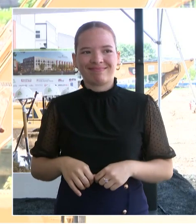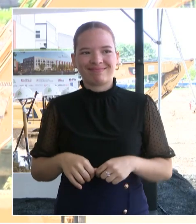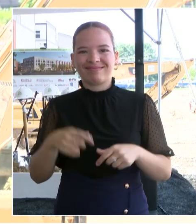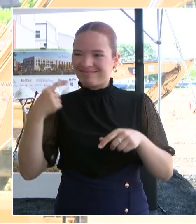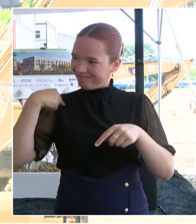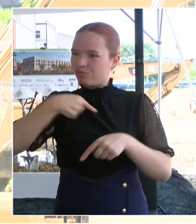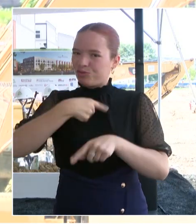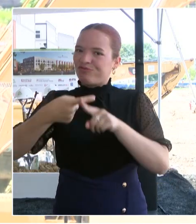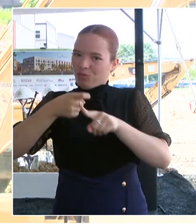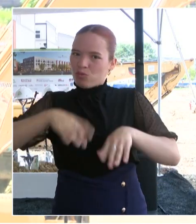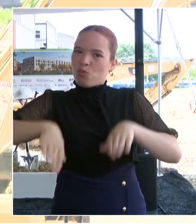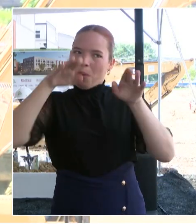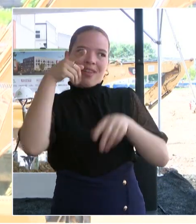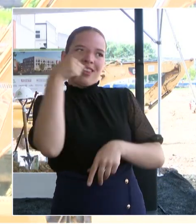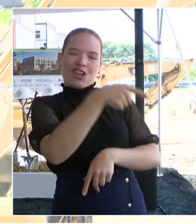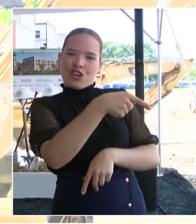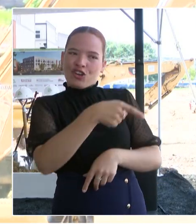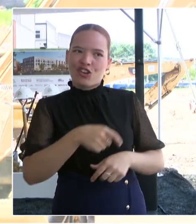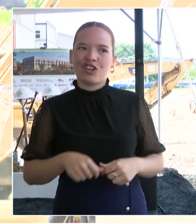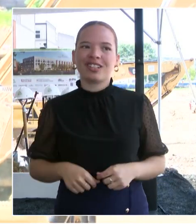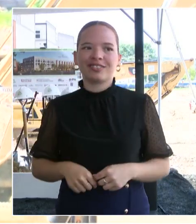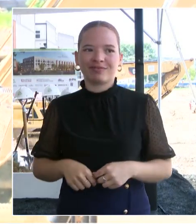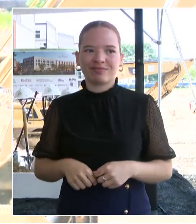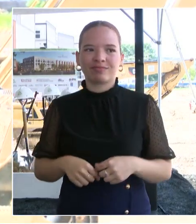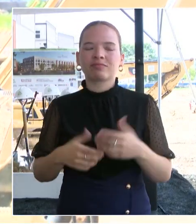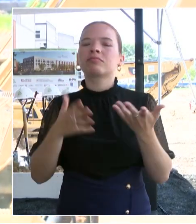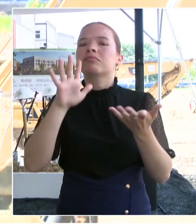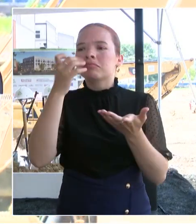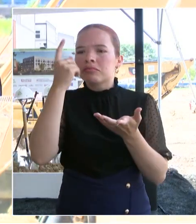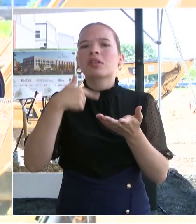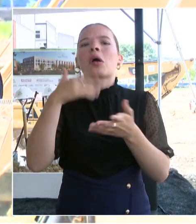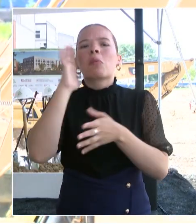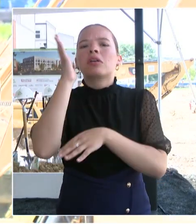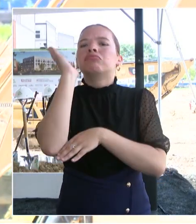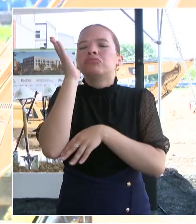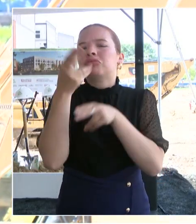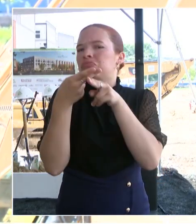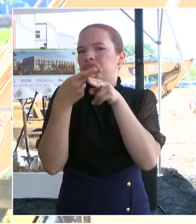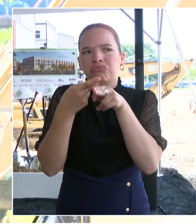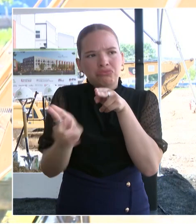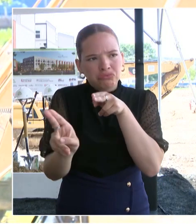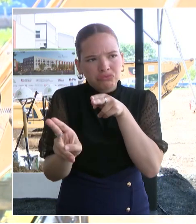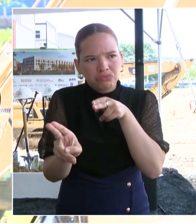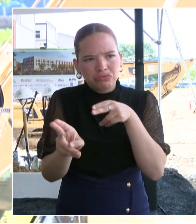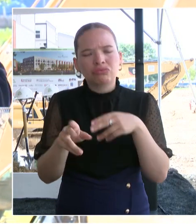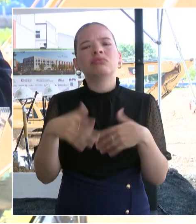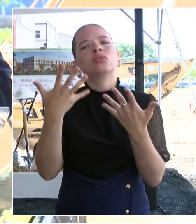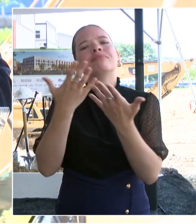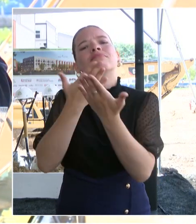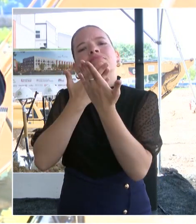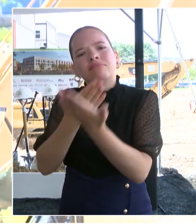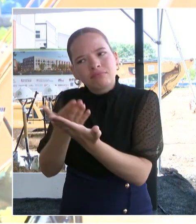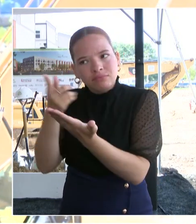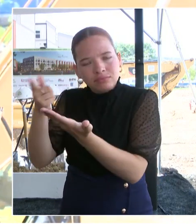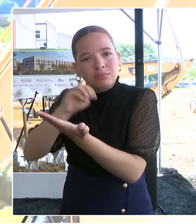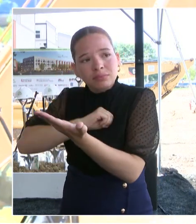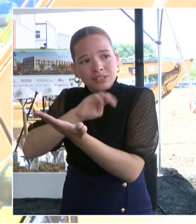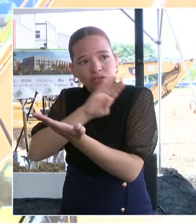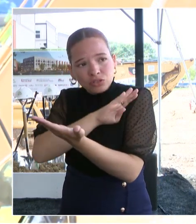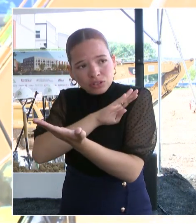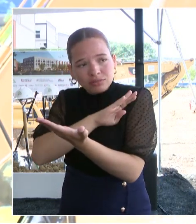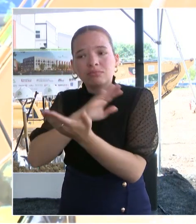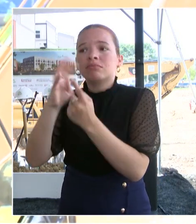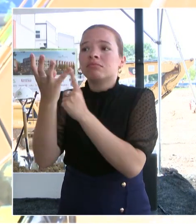So I will be brief. A quick thank you to Mayor Bowser and her team, who have been remarkable in this effort of moving this project